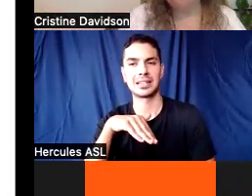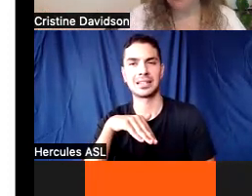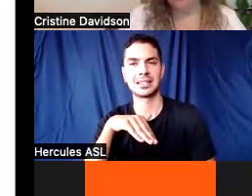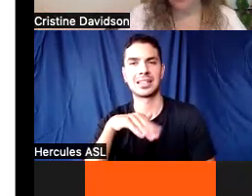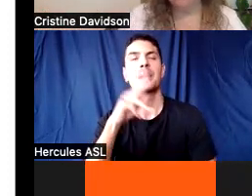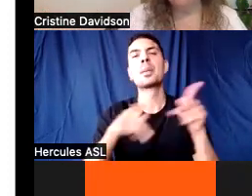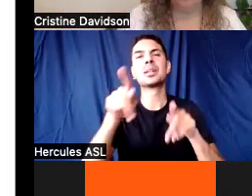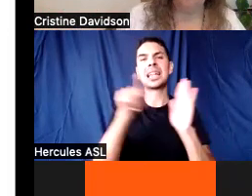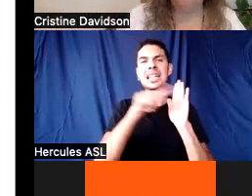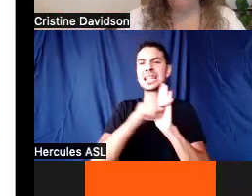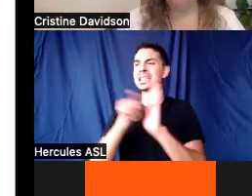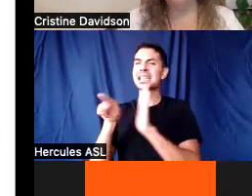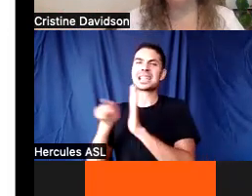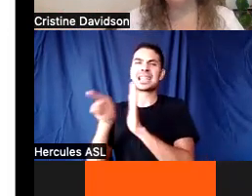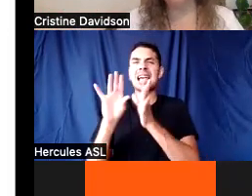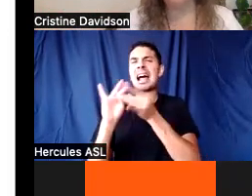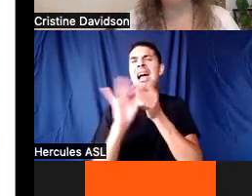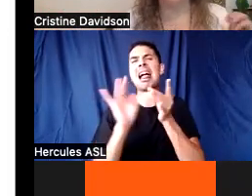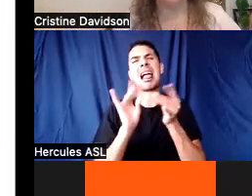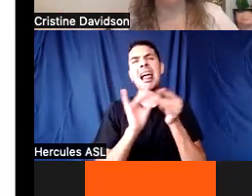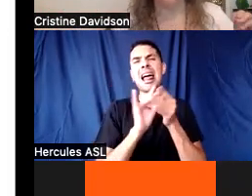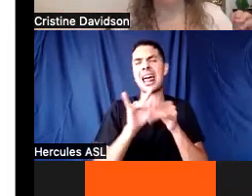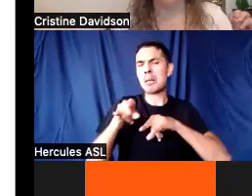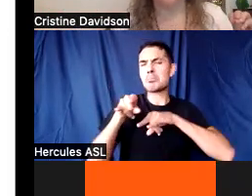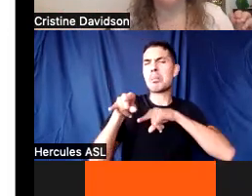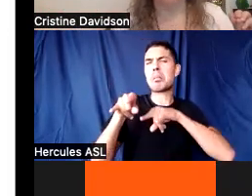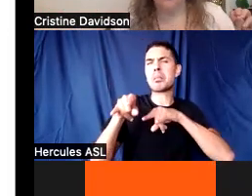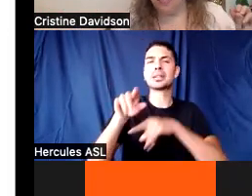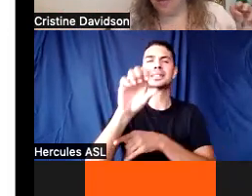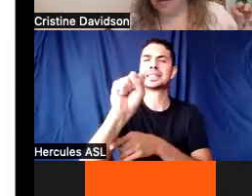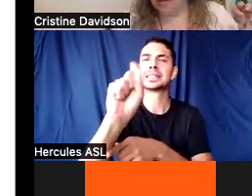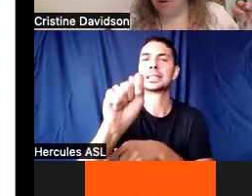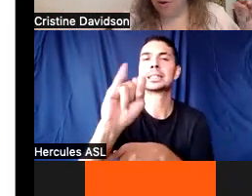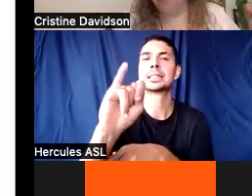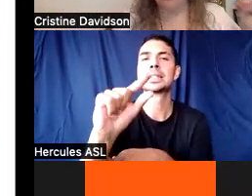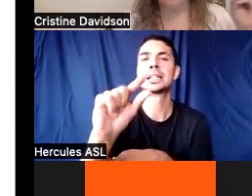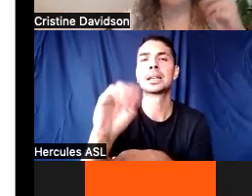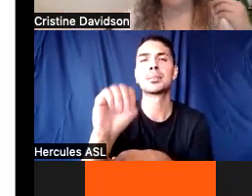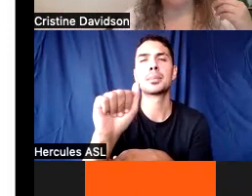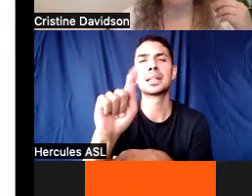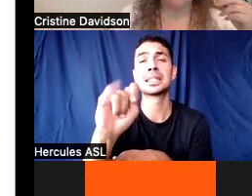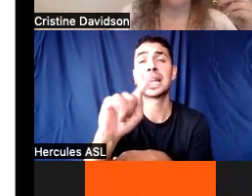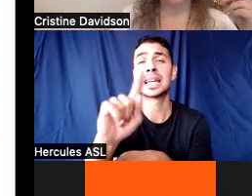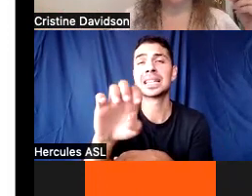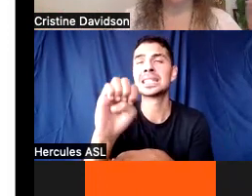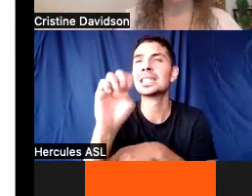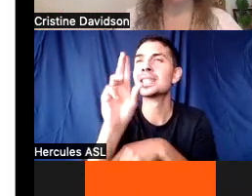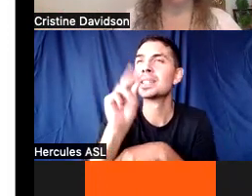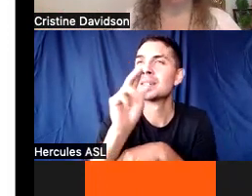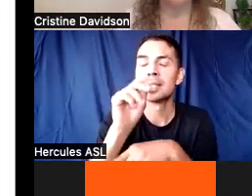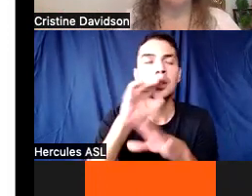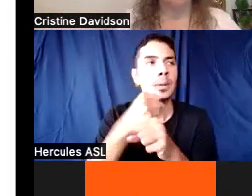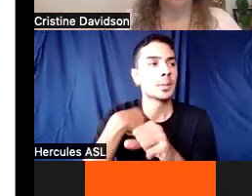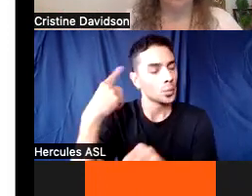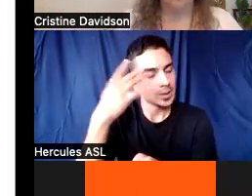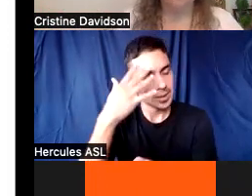and low, stigmatized. There's another word for it. Oh my goodness, it's going to make me crazy. I think it starts